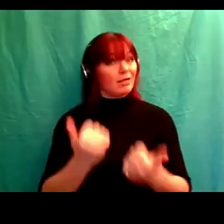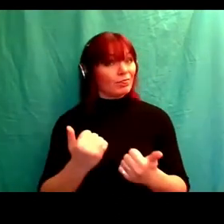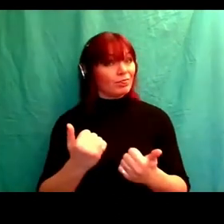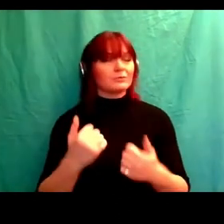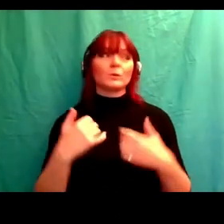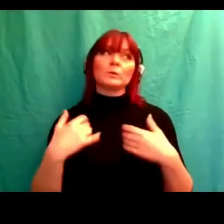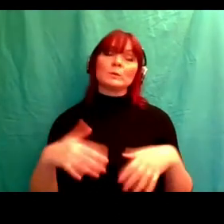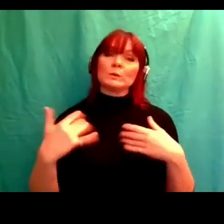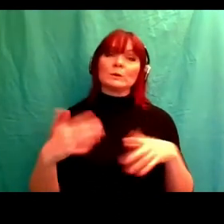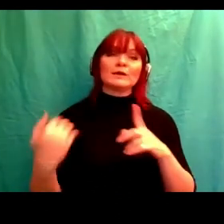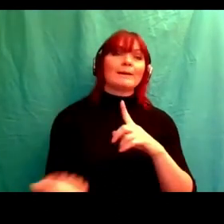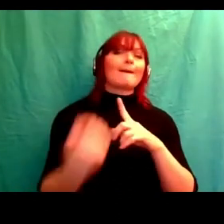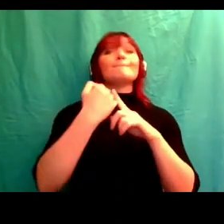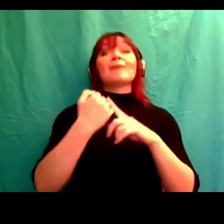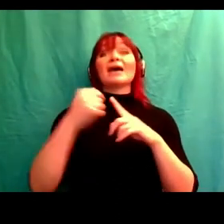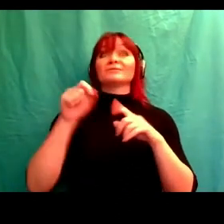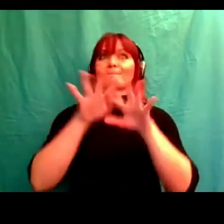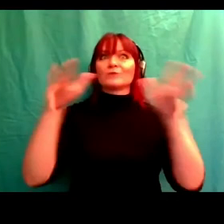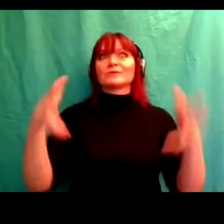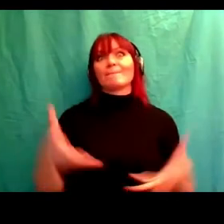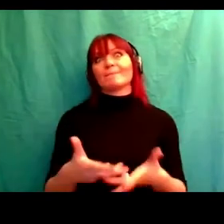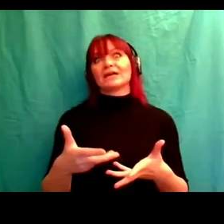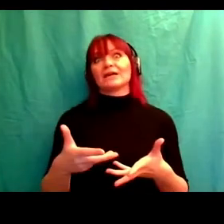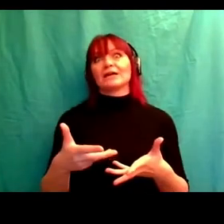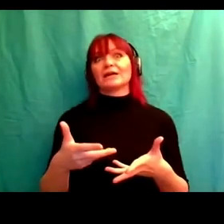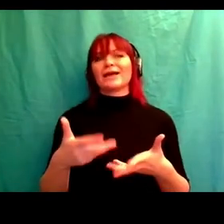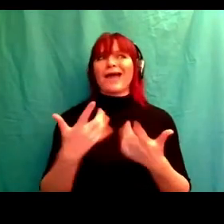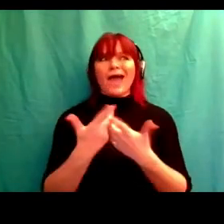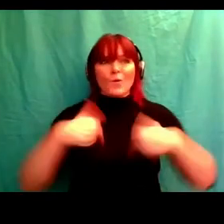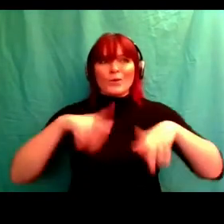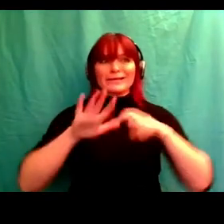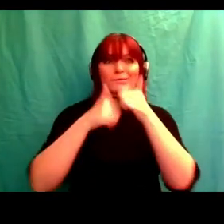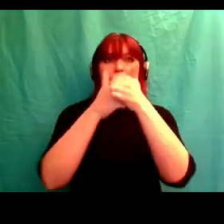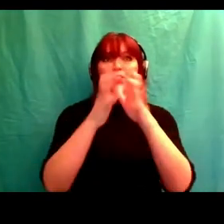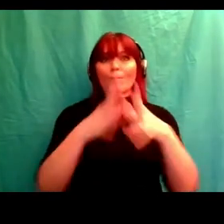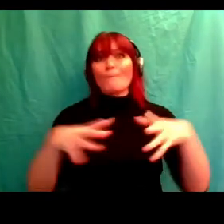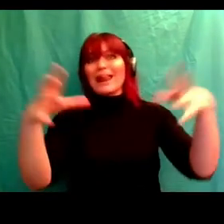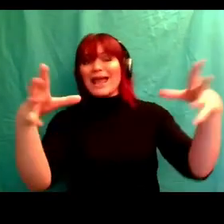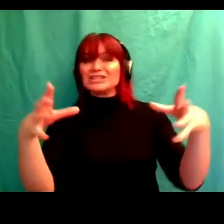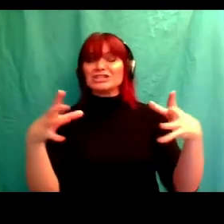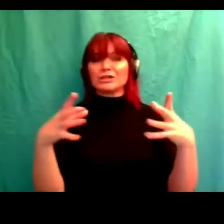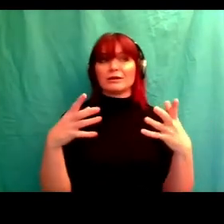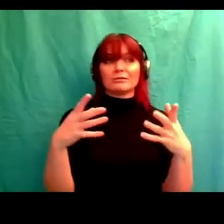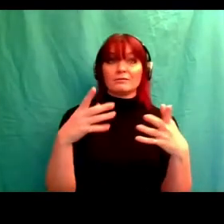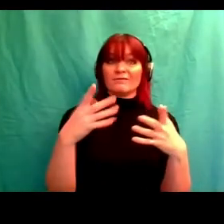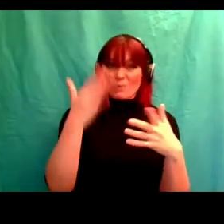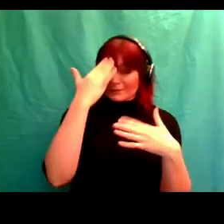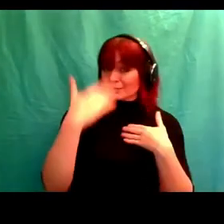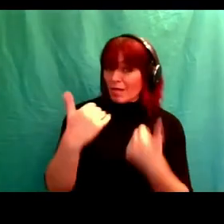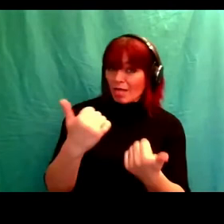to approach that, to support people going forward. I'm not sure who best to come to on this